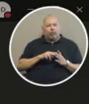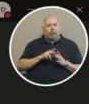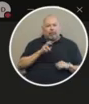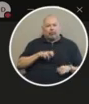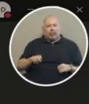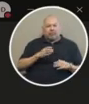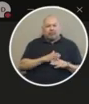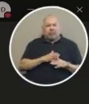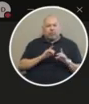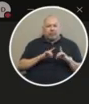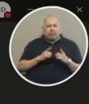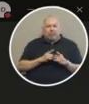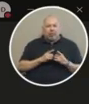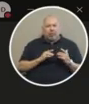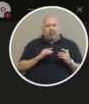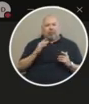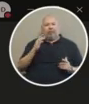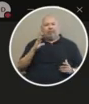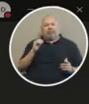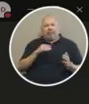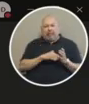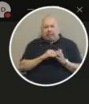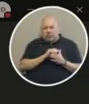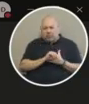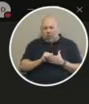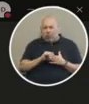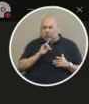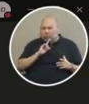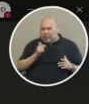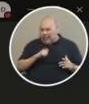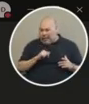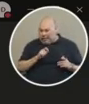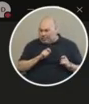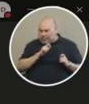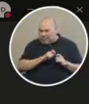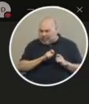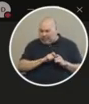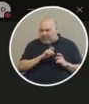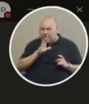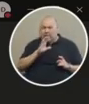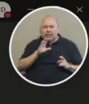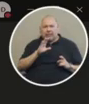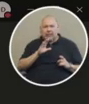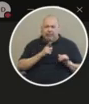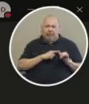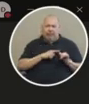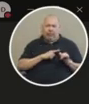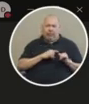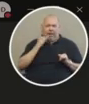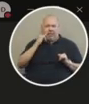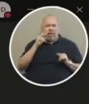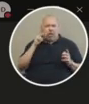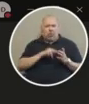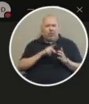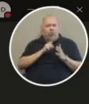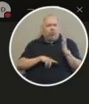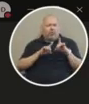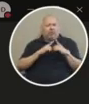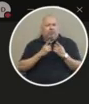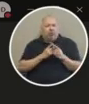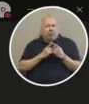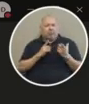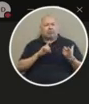transfers between departments exceeding $50,000, is there a sort of preliminary idea of kind of looking at which